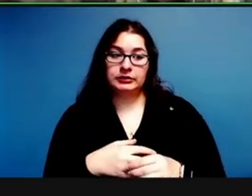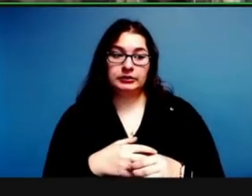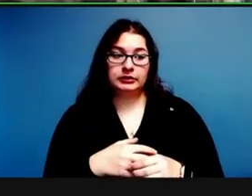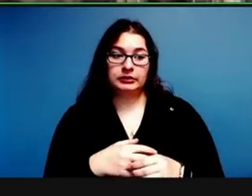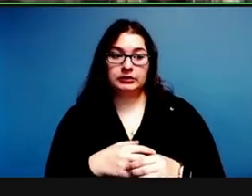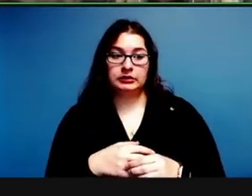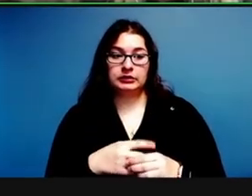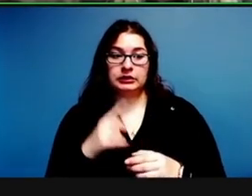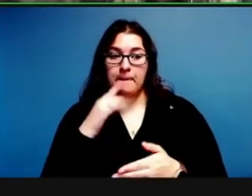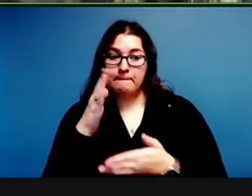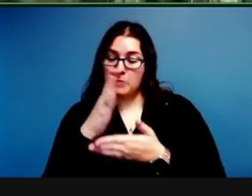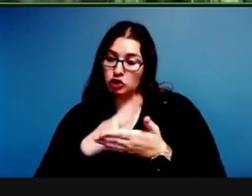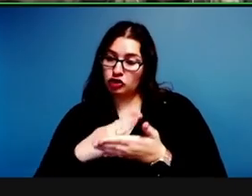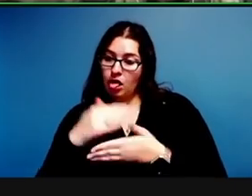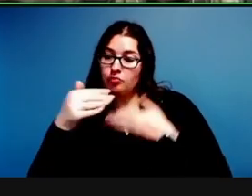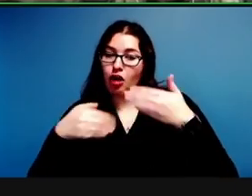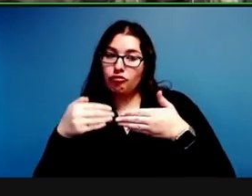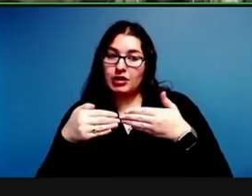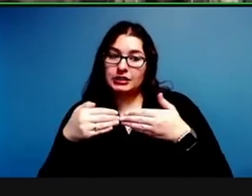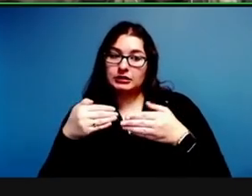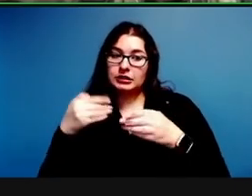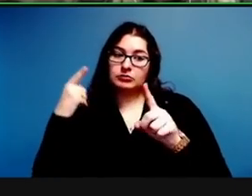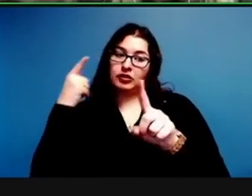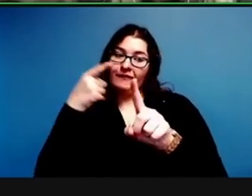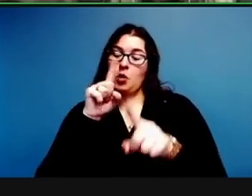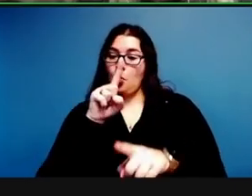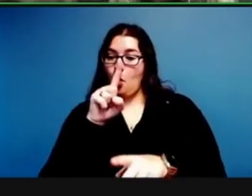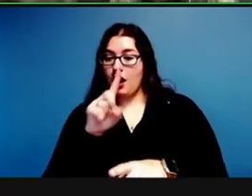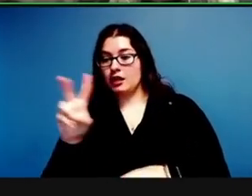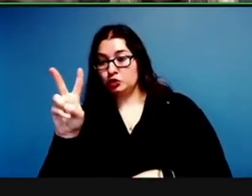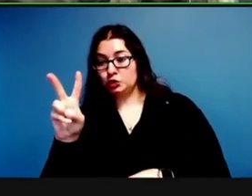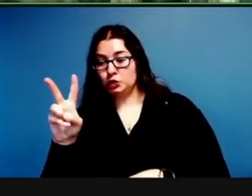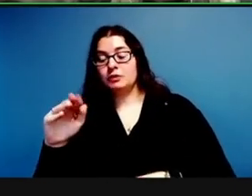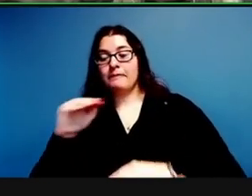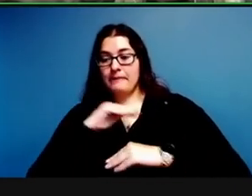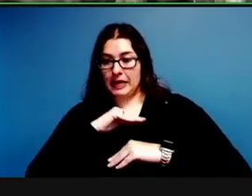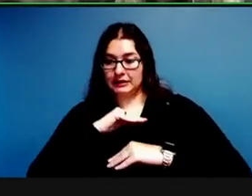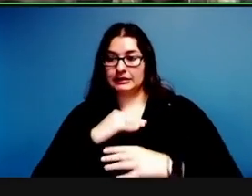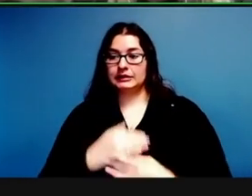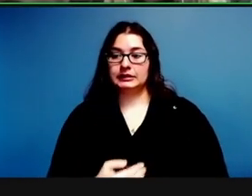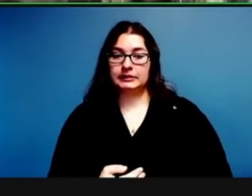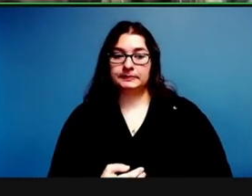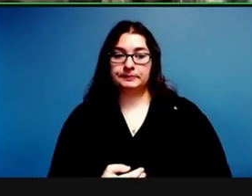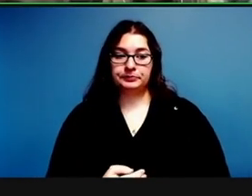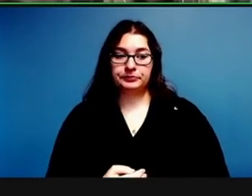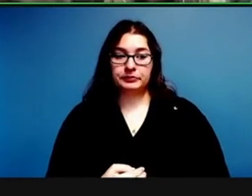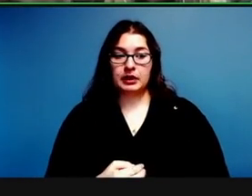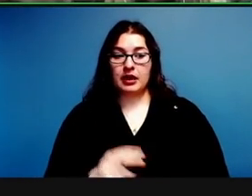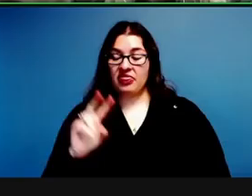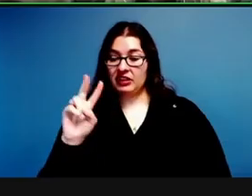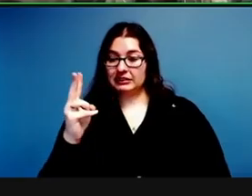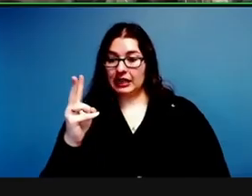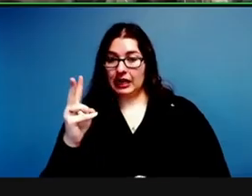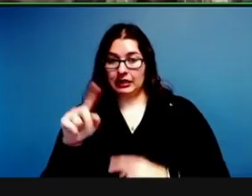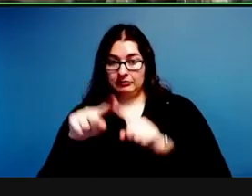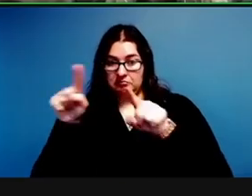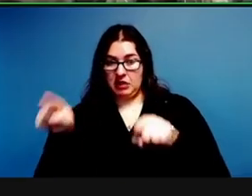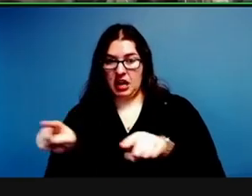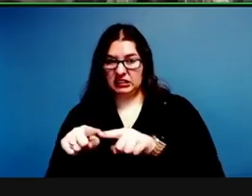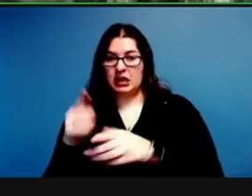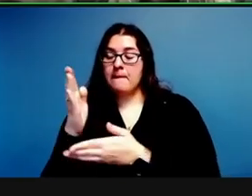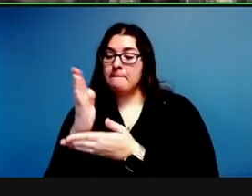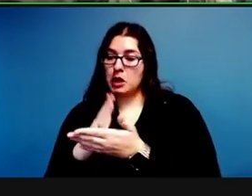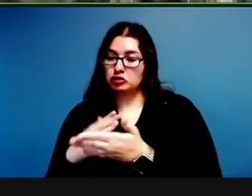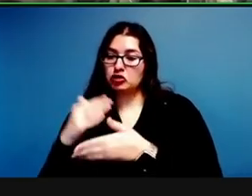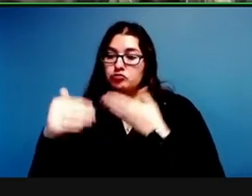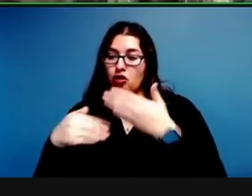It says partial progress, objective 1 through 2 met. And then in the second box, partial